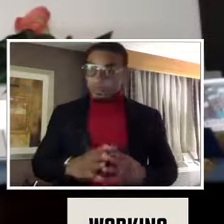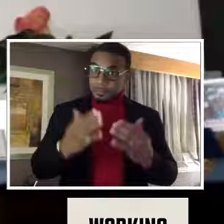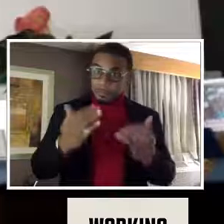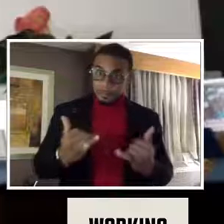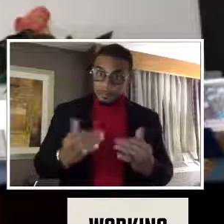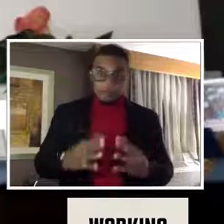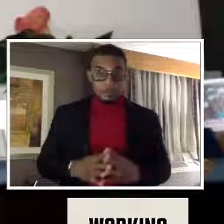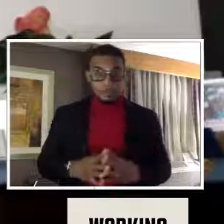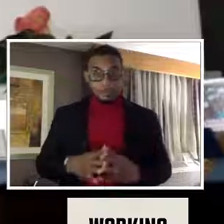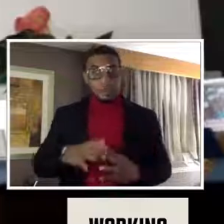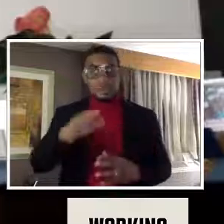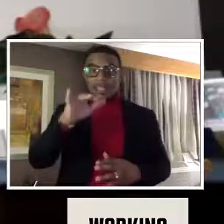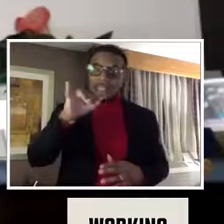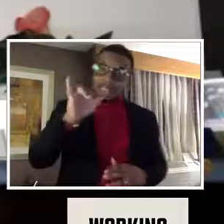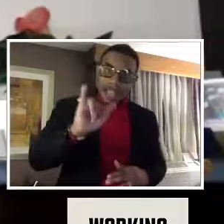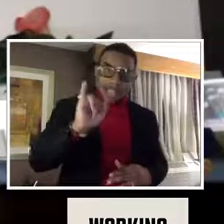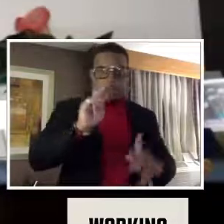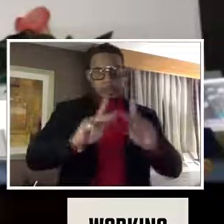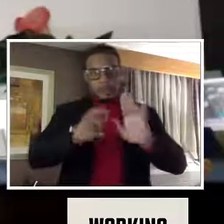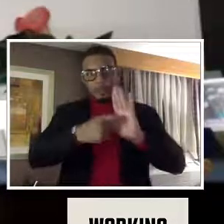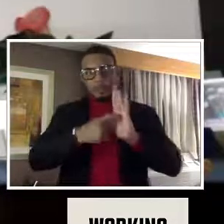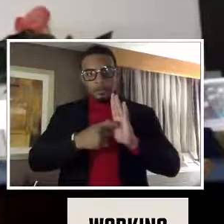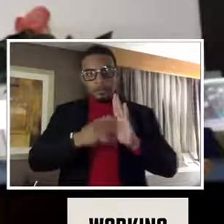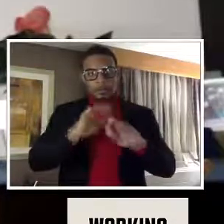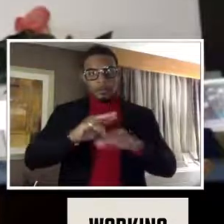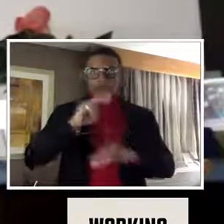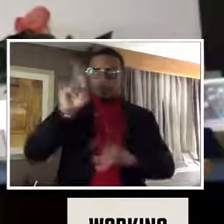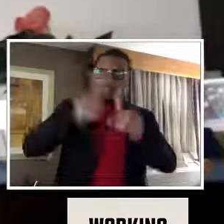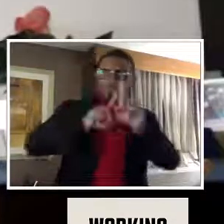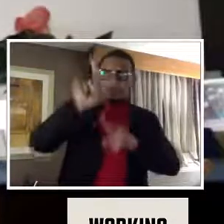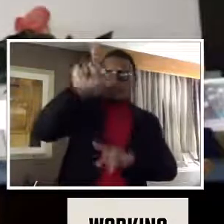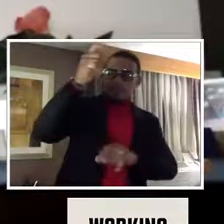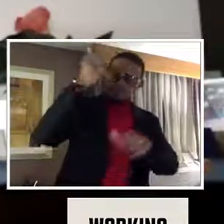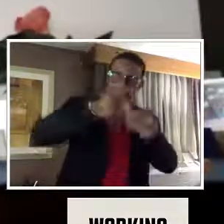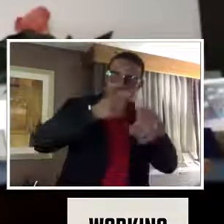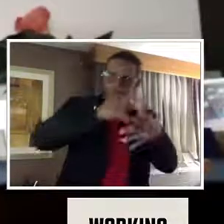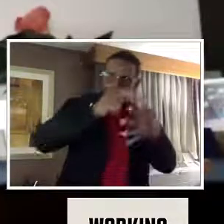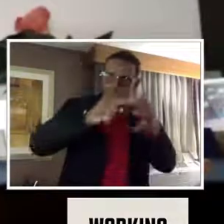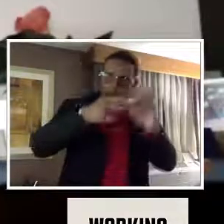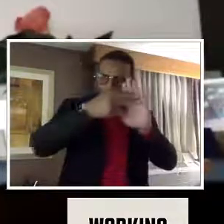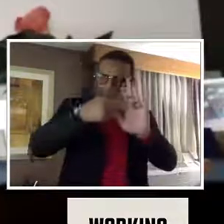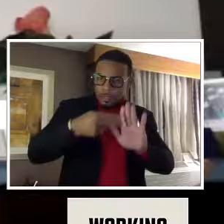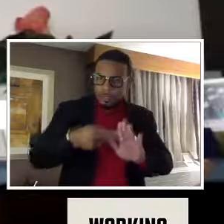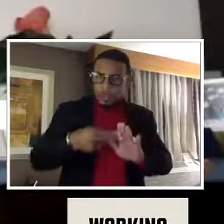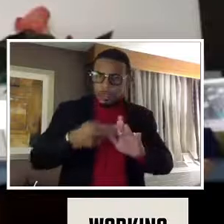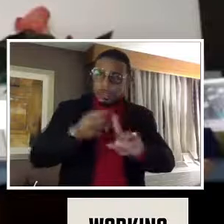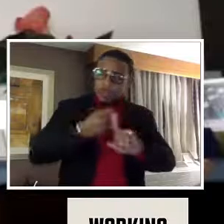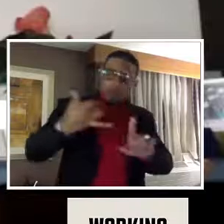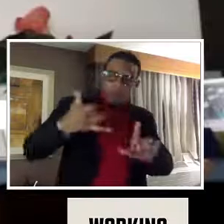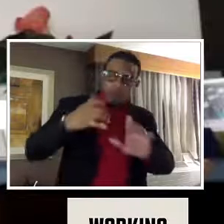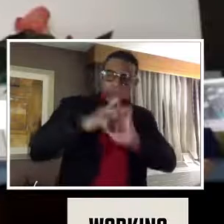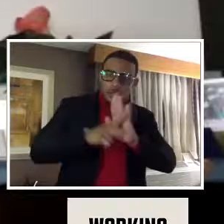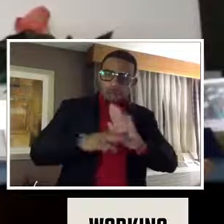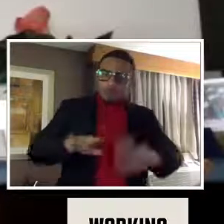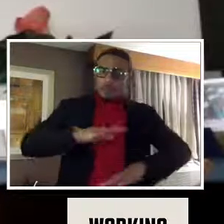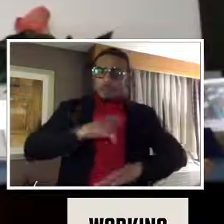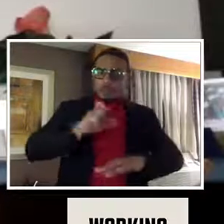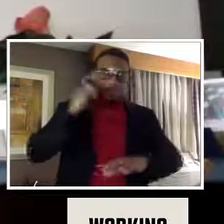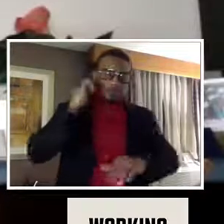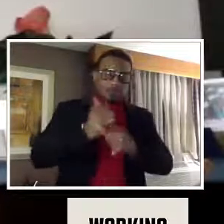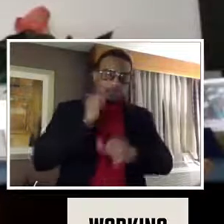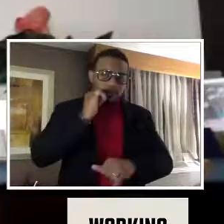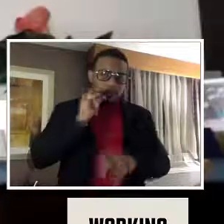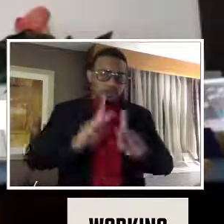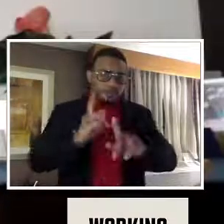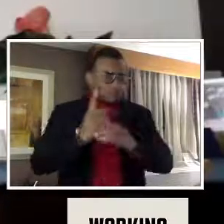Now, that's the People's Charter. It's our North Star. Each of those headings is rich with policy to meet the needs of everyday